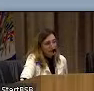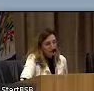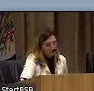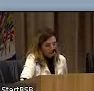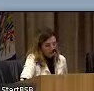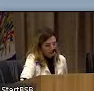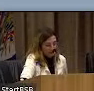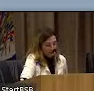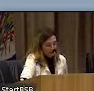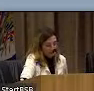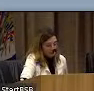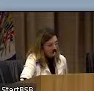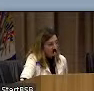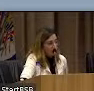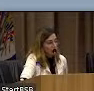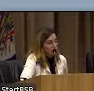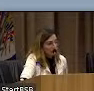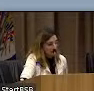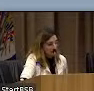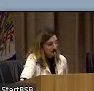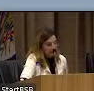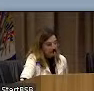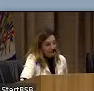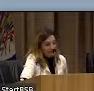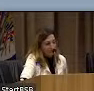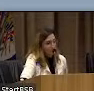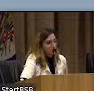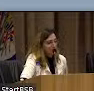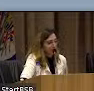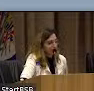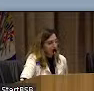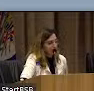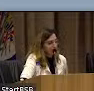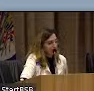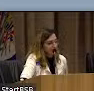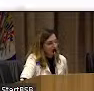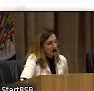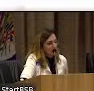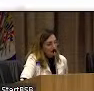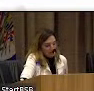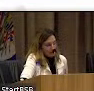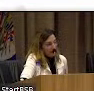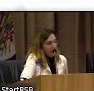this is with the period that we included in the study.